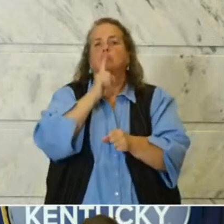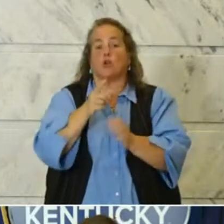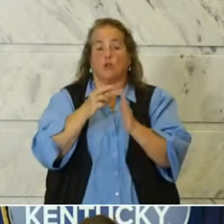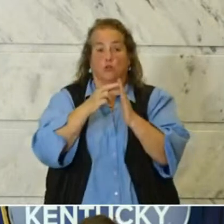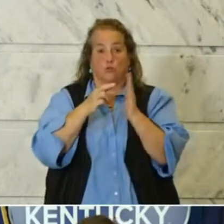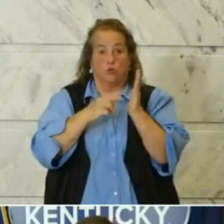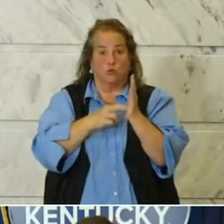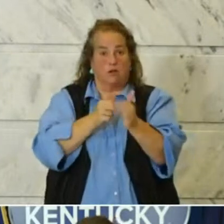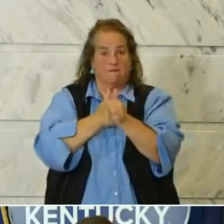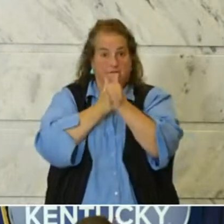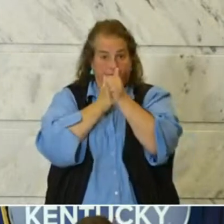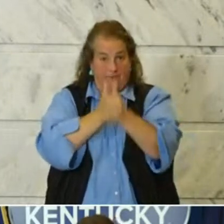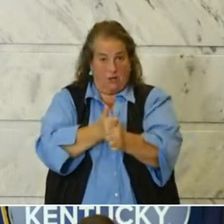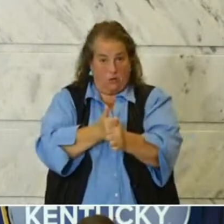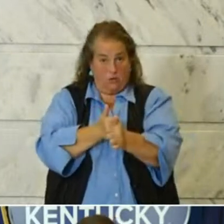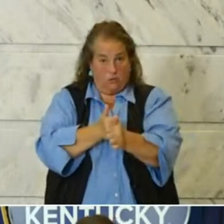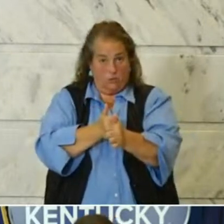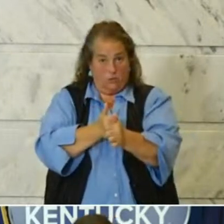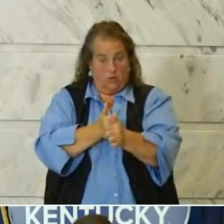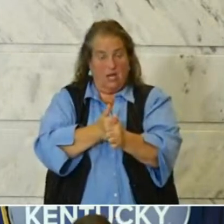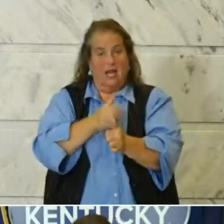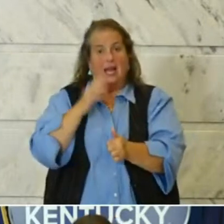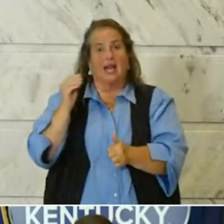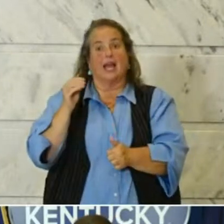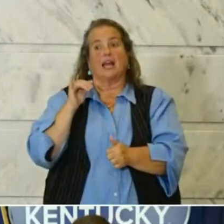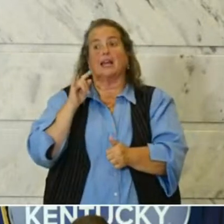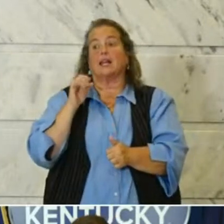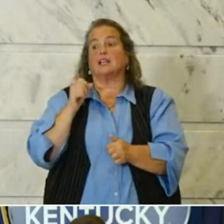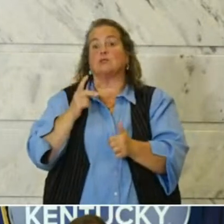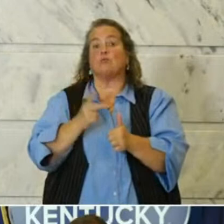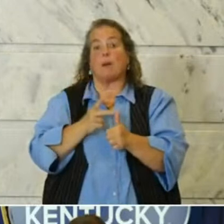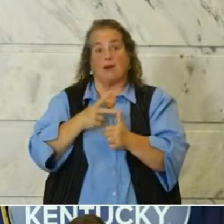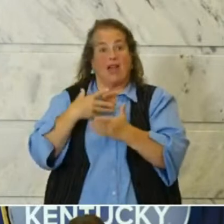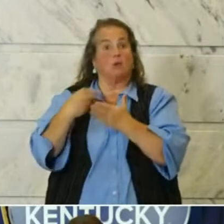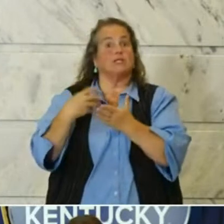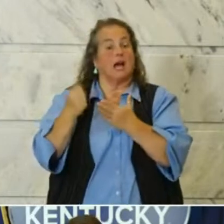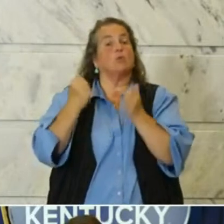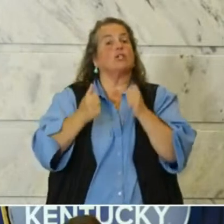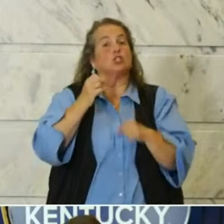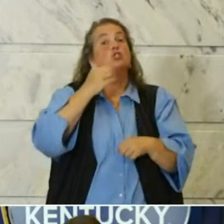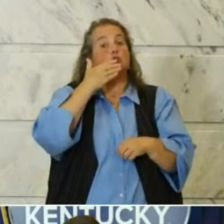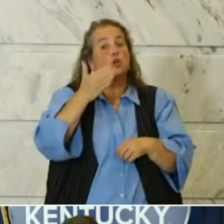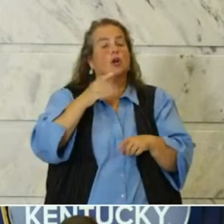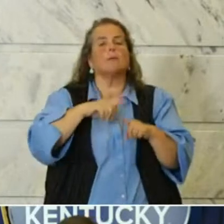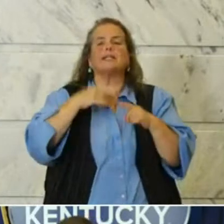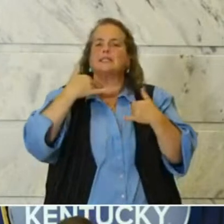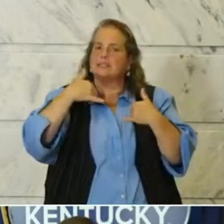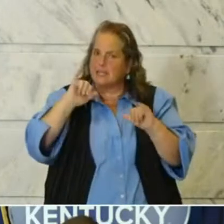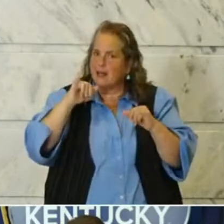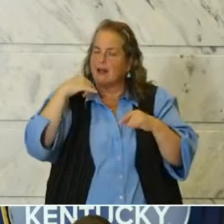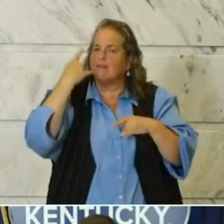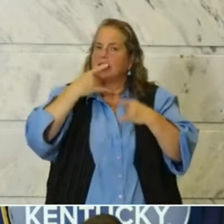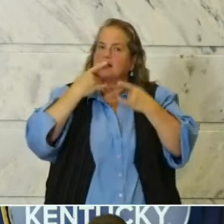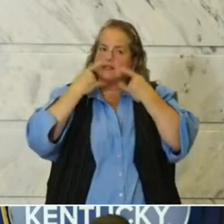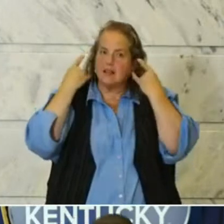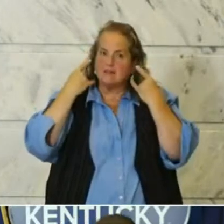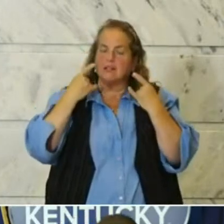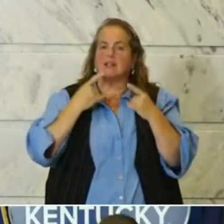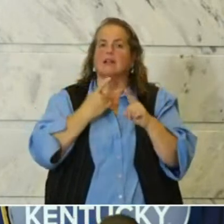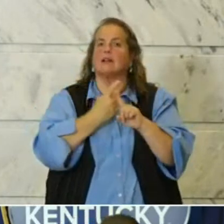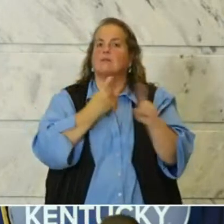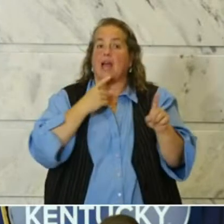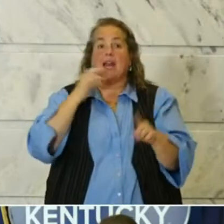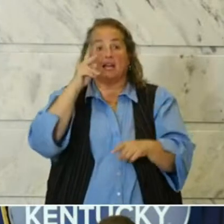followed. It's primarily outside, which is good, but we're going to need to make sure we see people wearing facial coverings, and in Kentucky it's